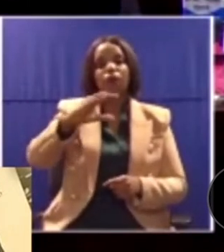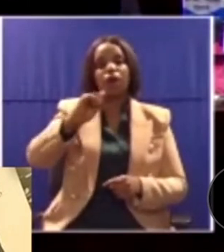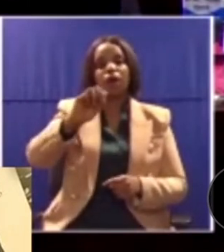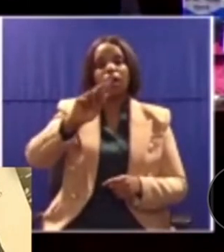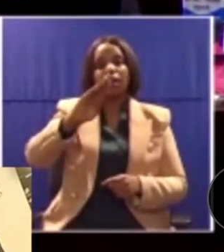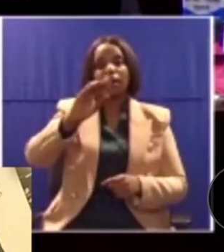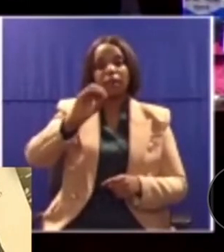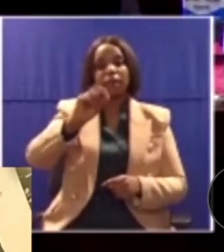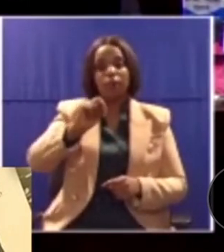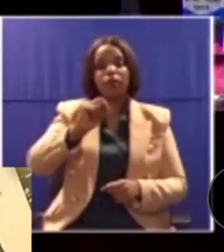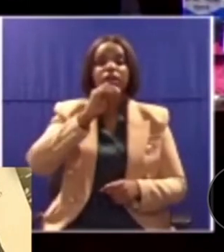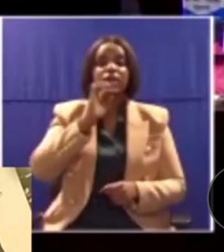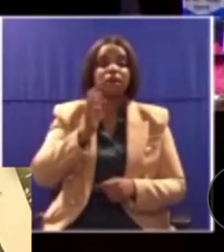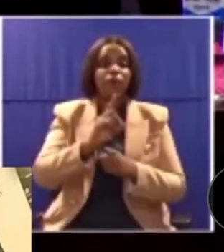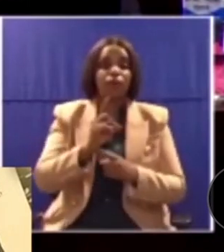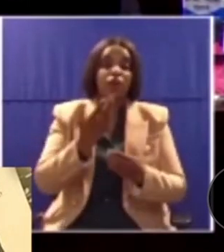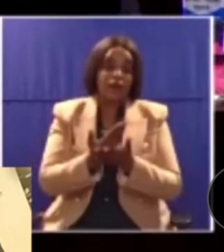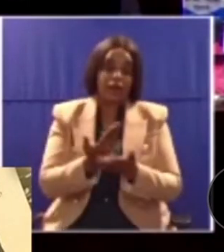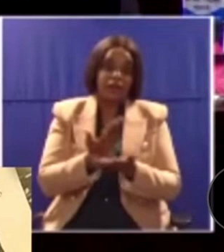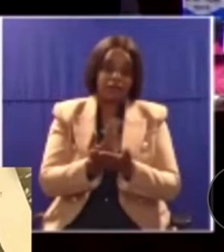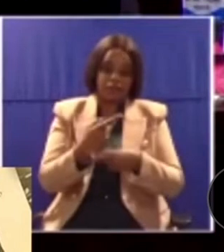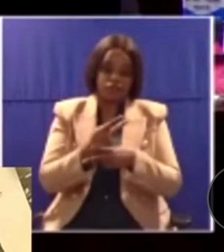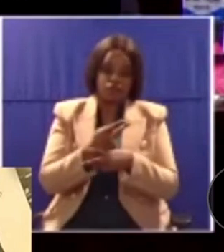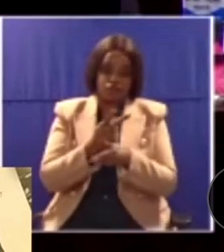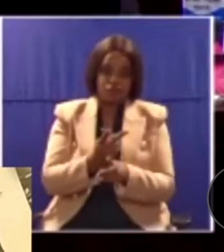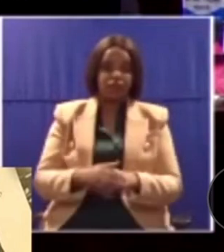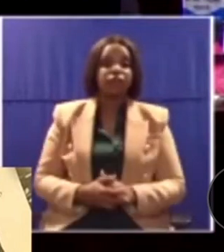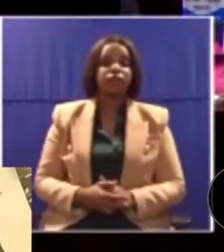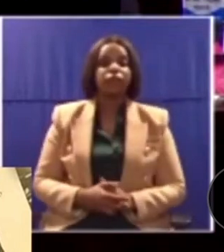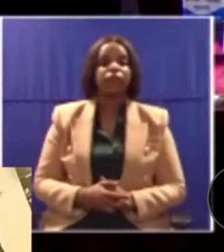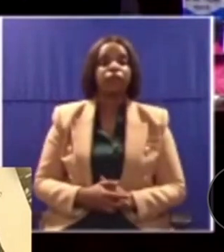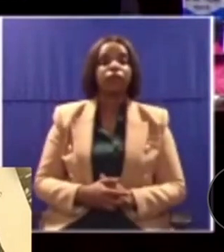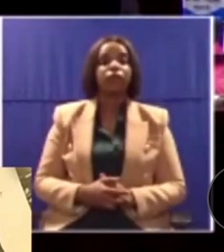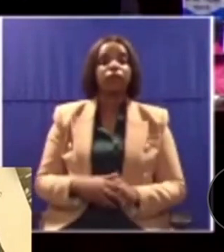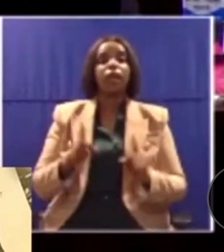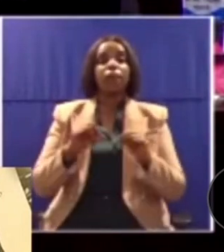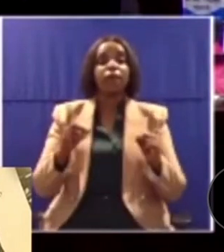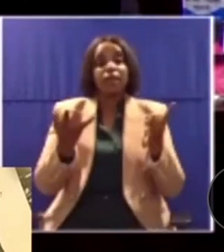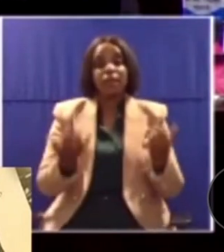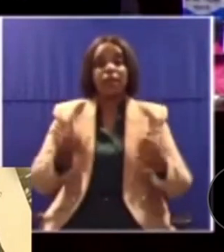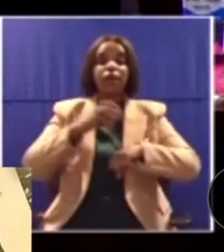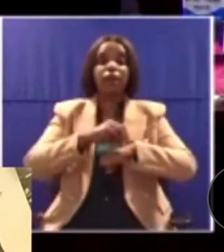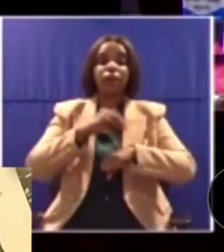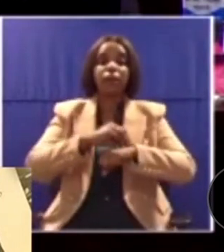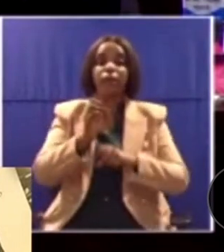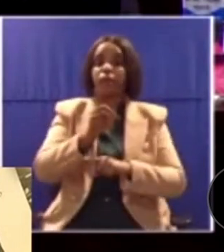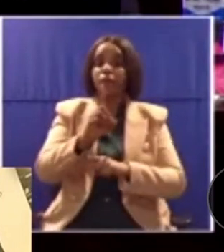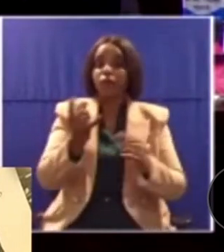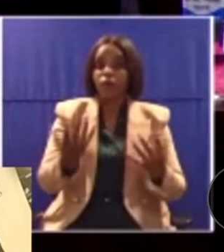can be produced and which is therefore also renewable. The problem is, and that is actually